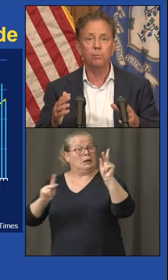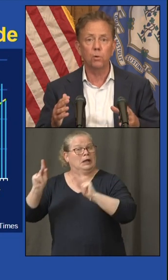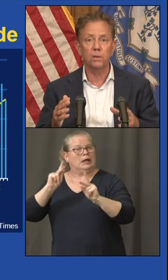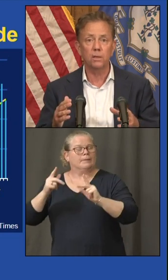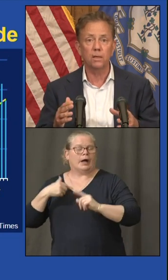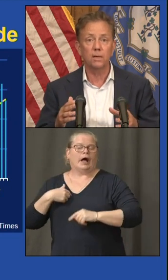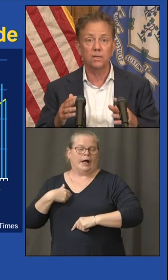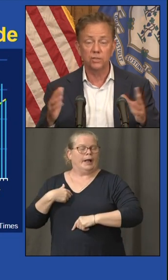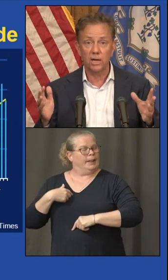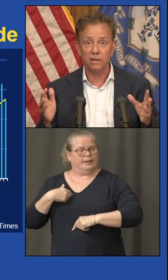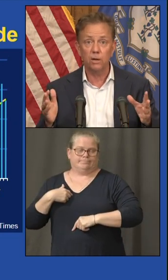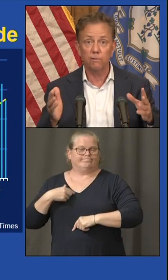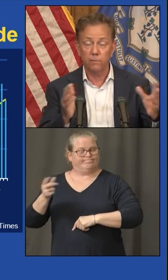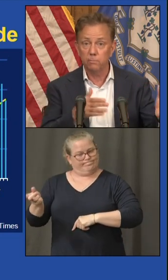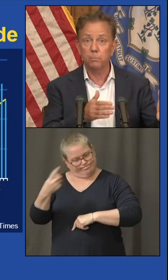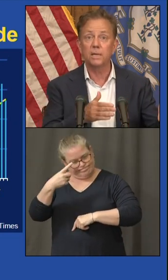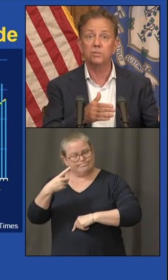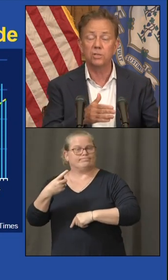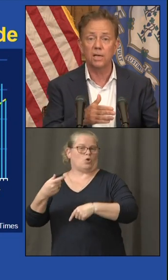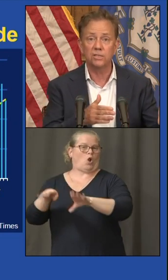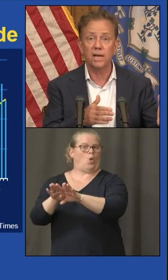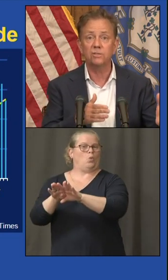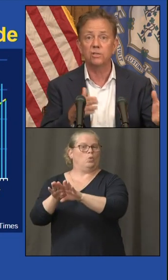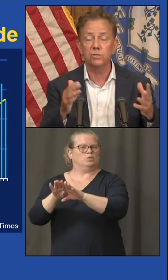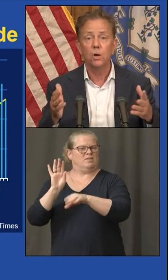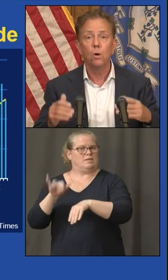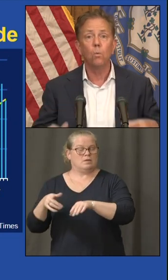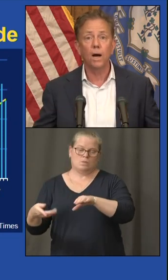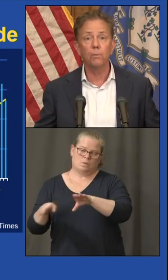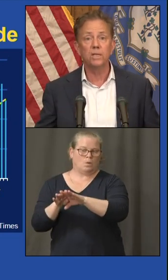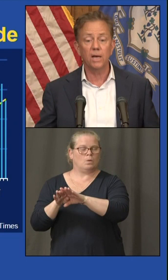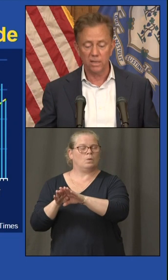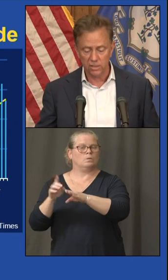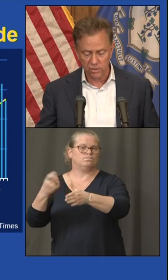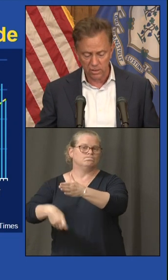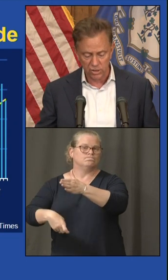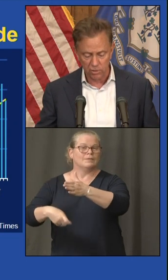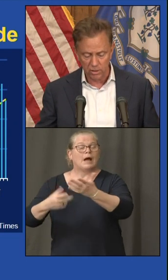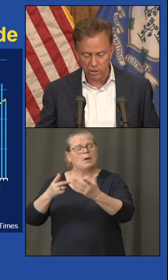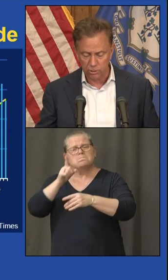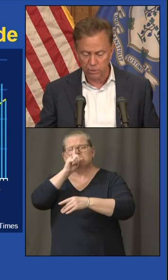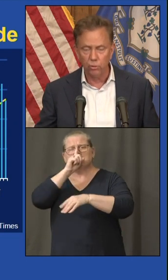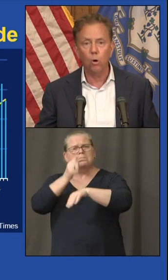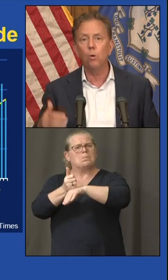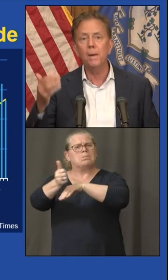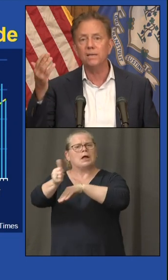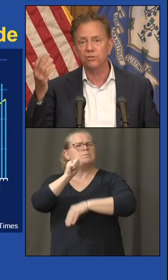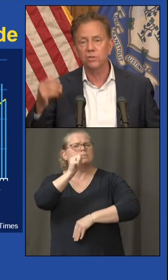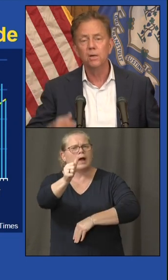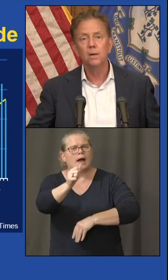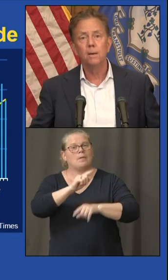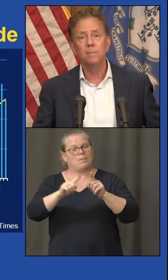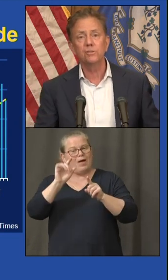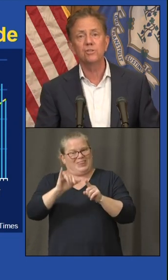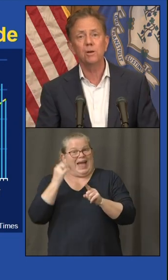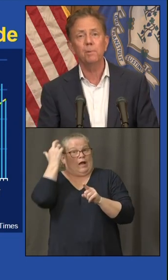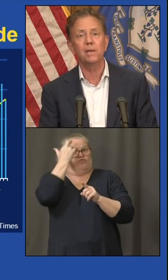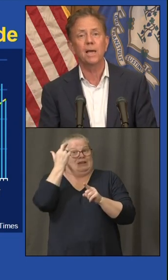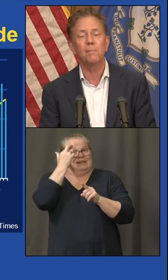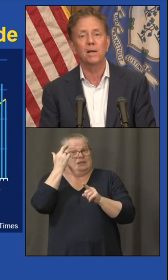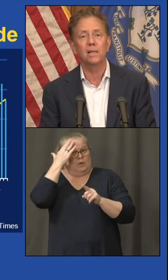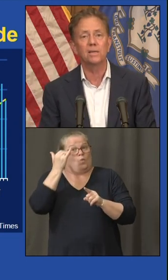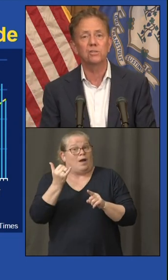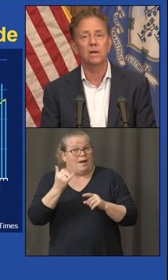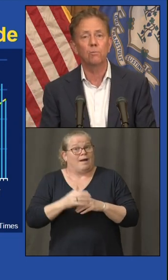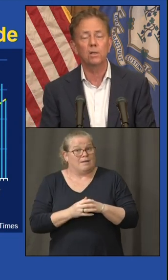really important, as I hear from places like Texas, why we take this as seriously as we do. Ole Miss, Mississippi